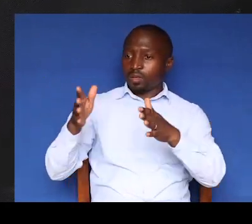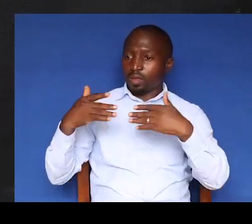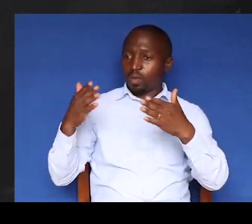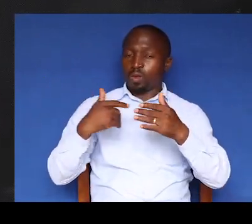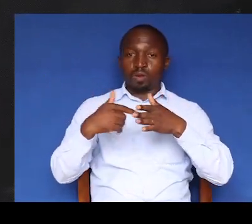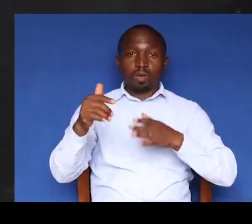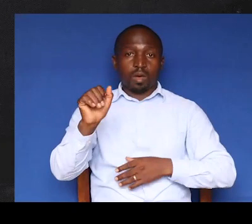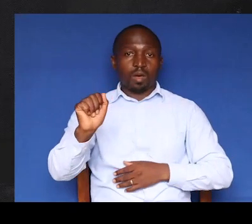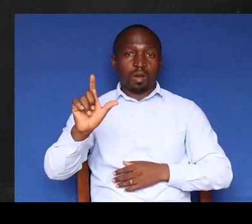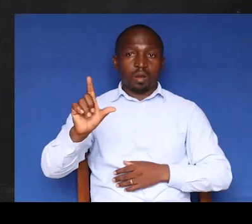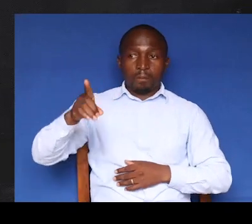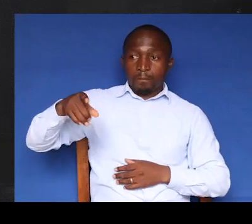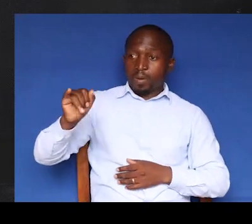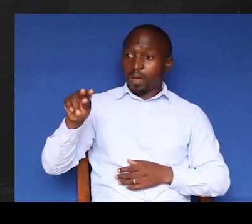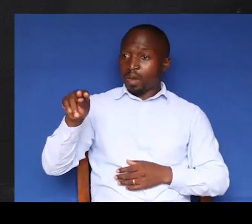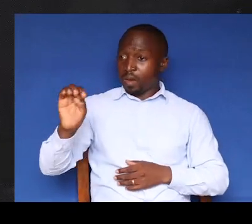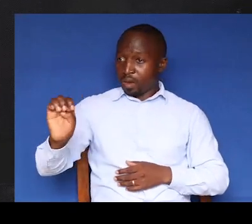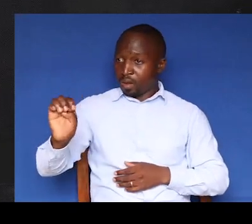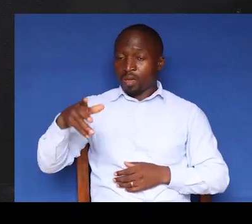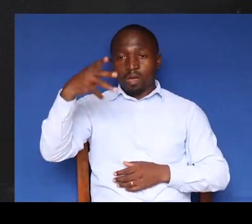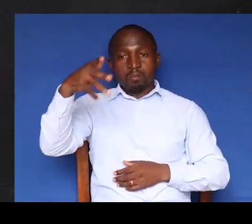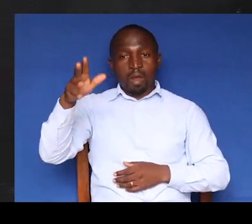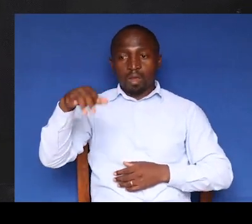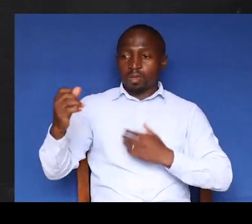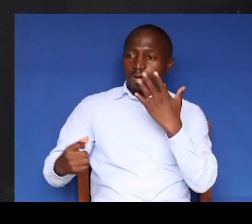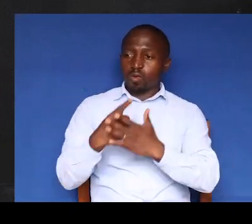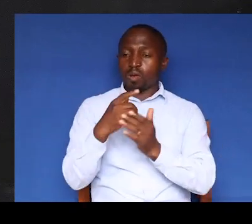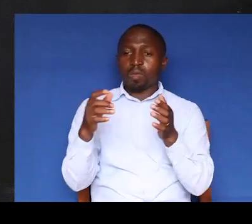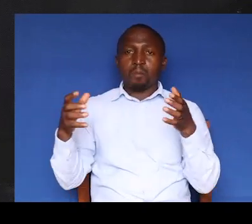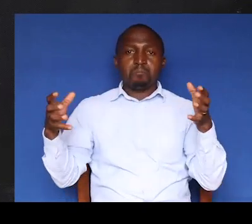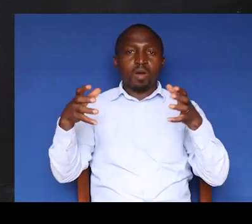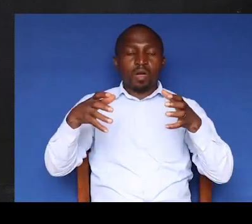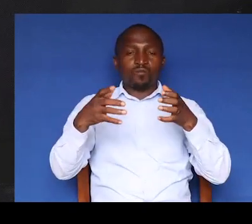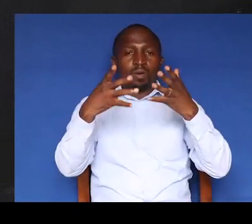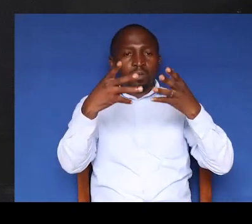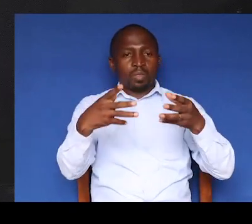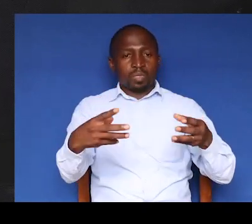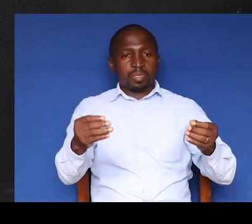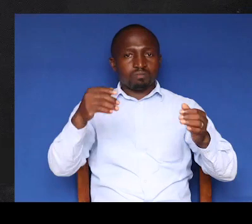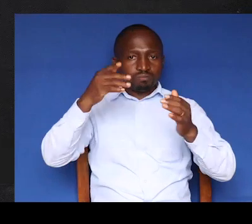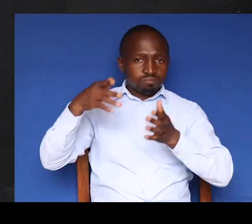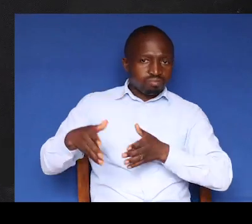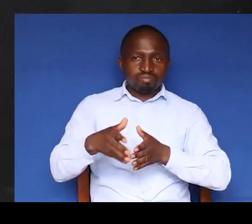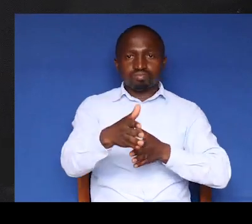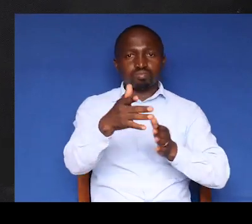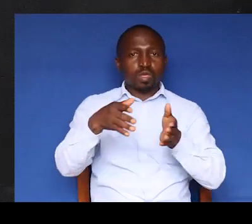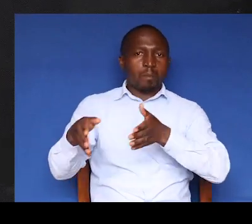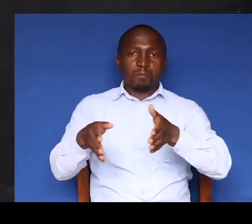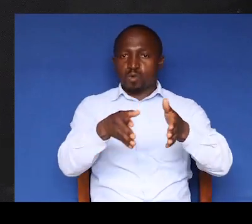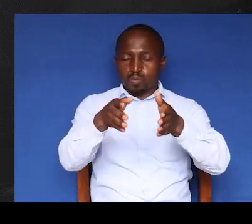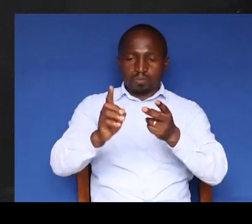rivers hoole fed by water of melting ice. But temperate